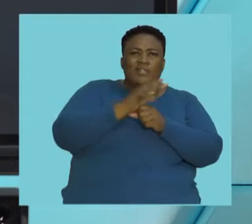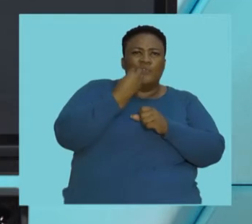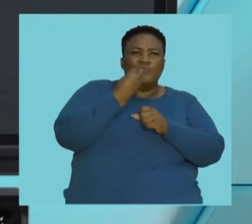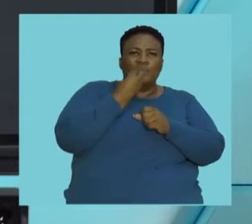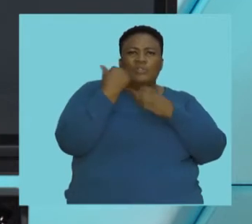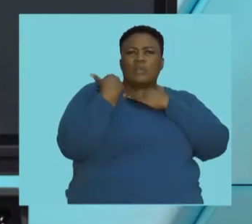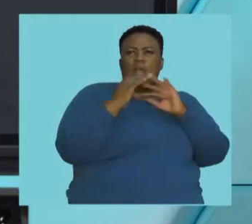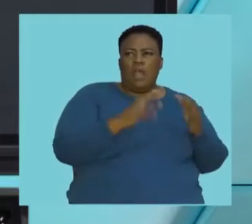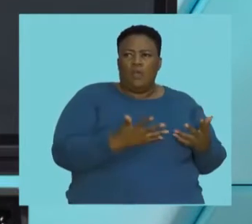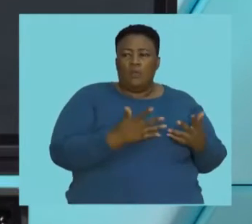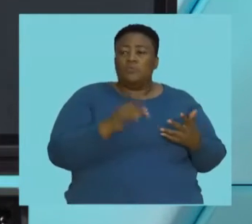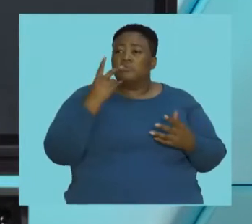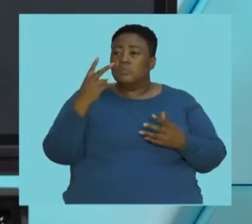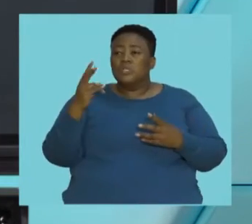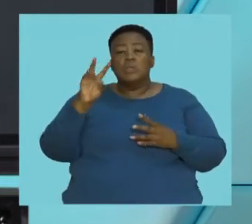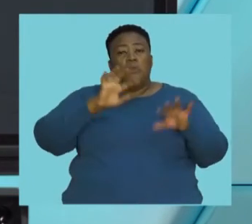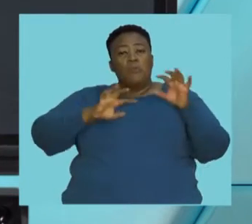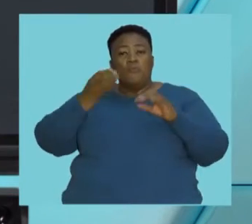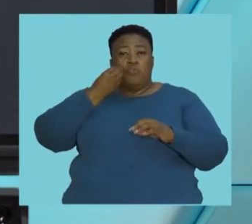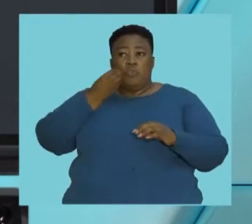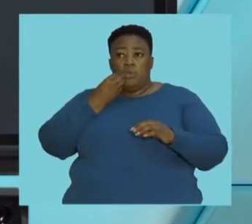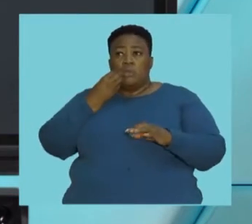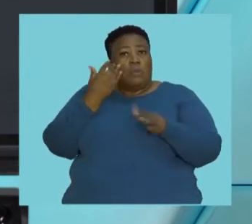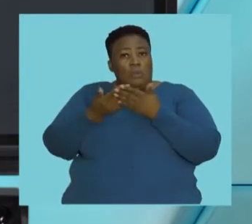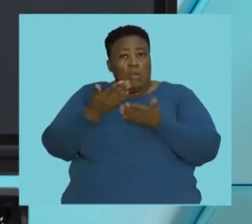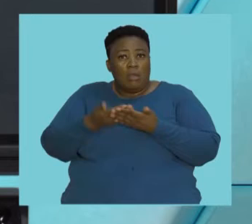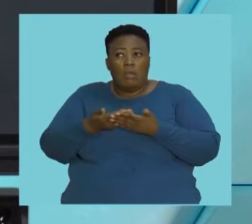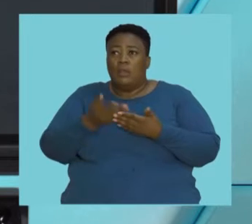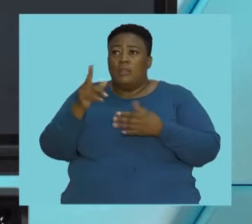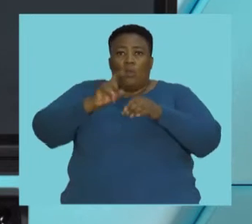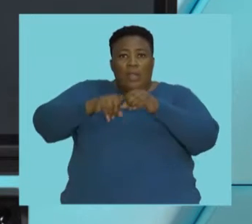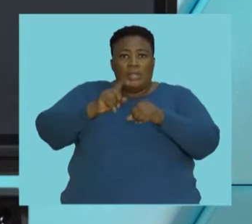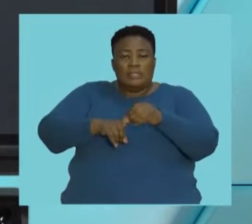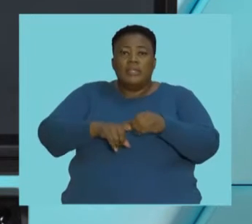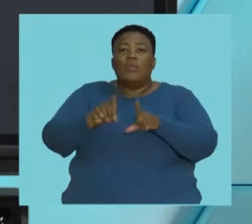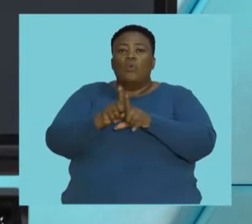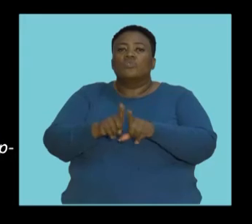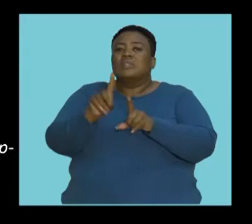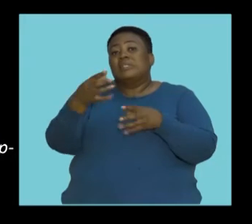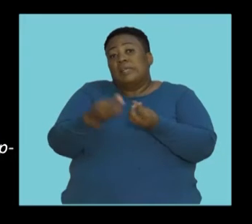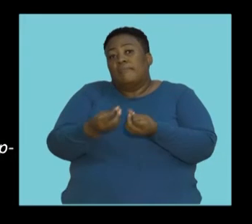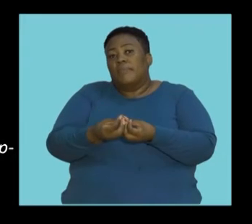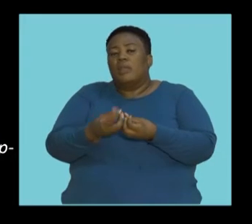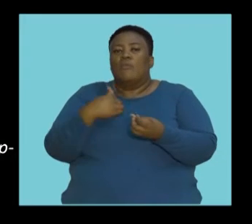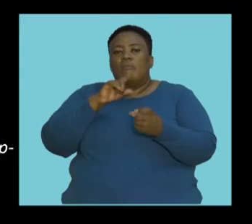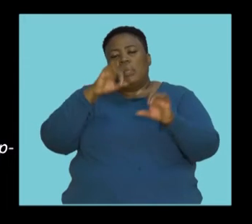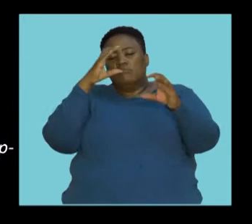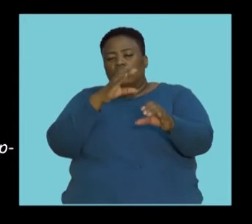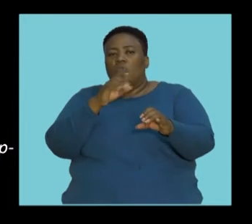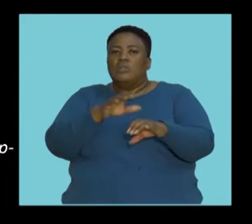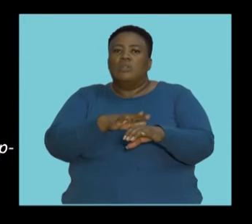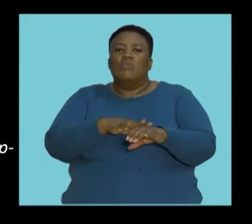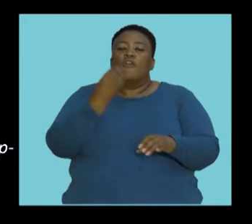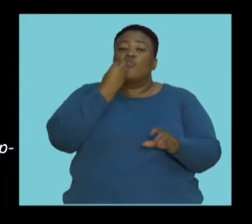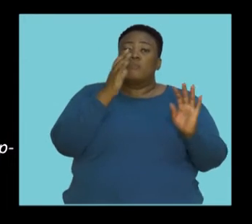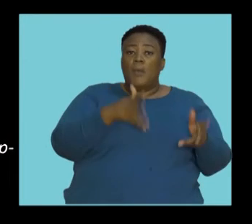obviously an indication of the quality of food that is available. And I think that's also a factor that we need to look at. It's not just the food,